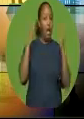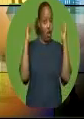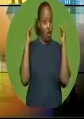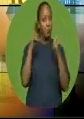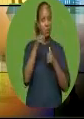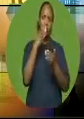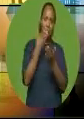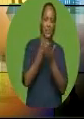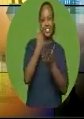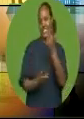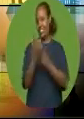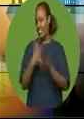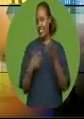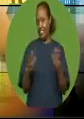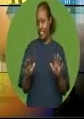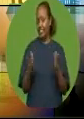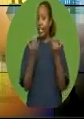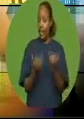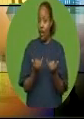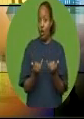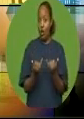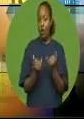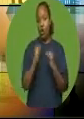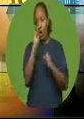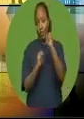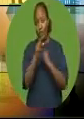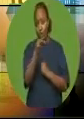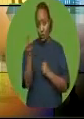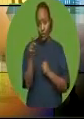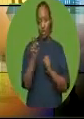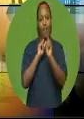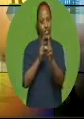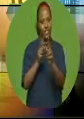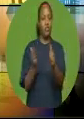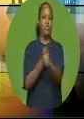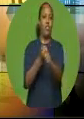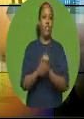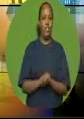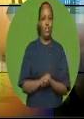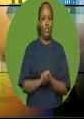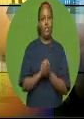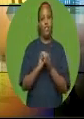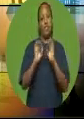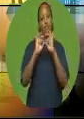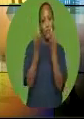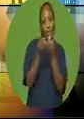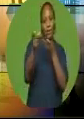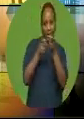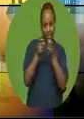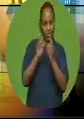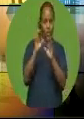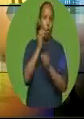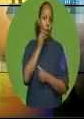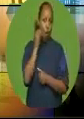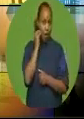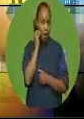I hope you had a good discussion. Now, compare your answers with the following. Family heads manage their